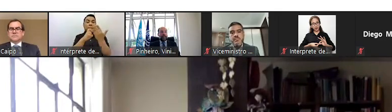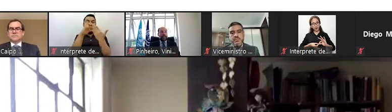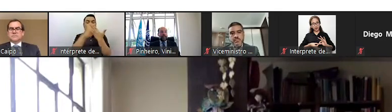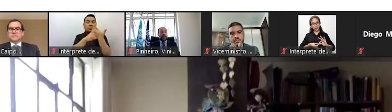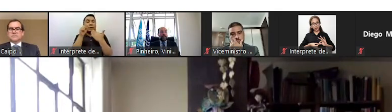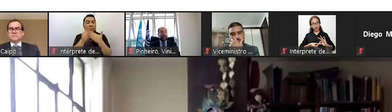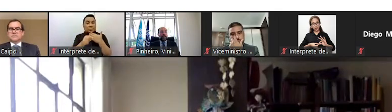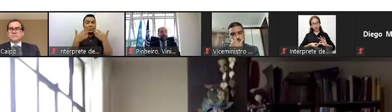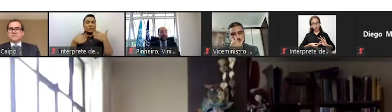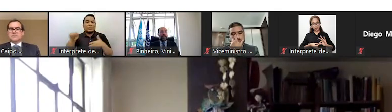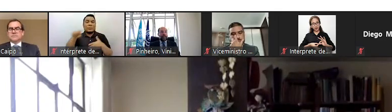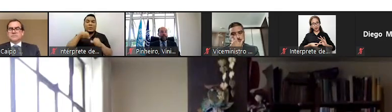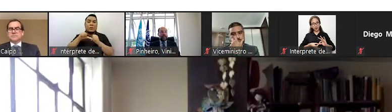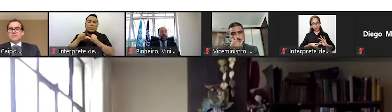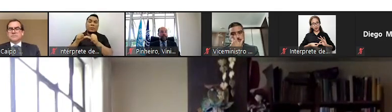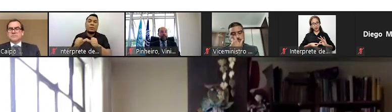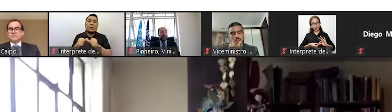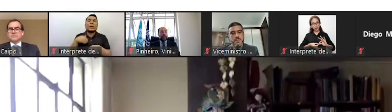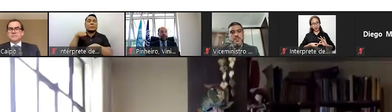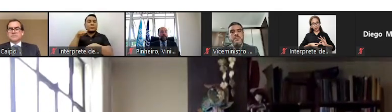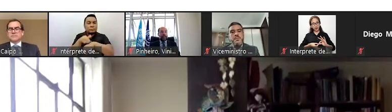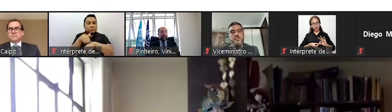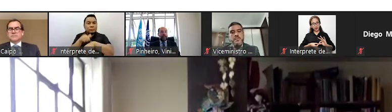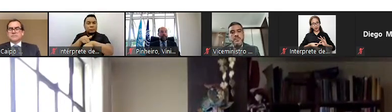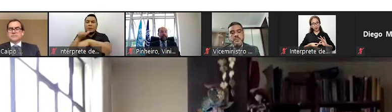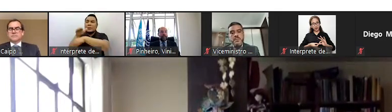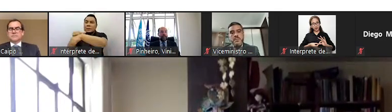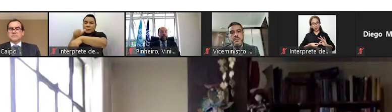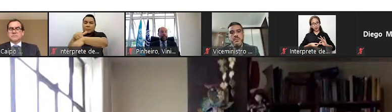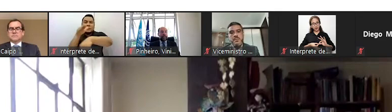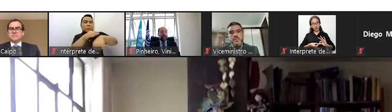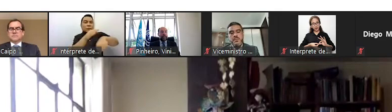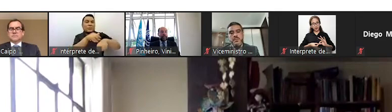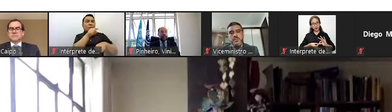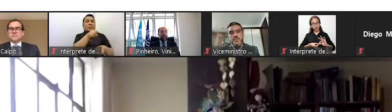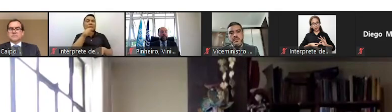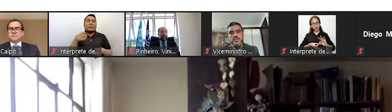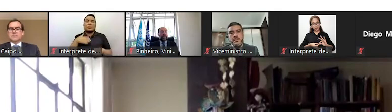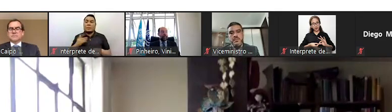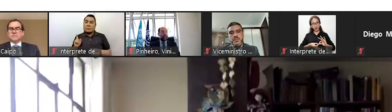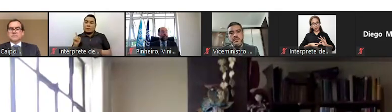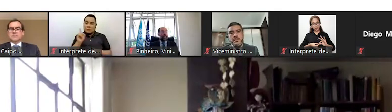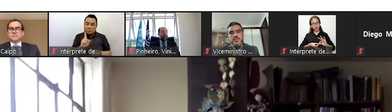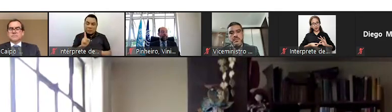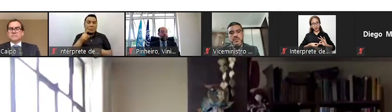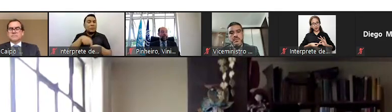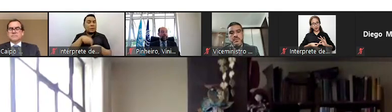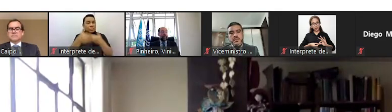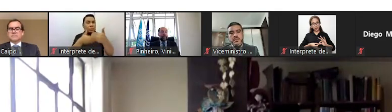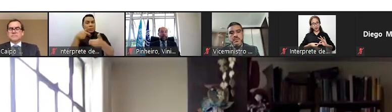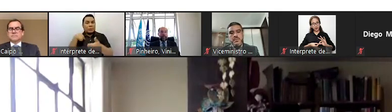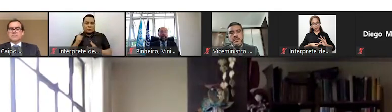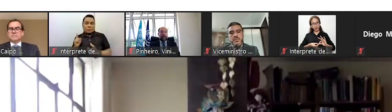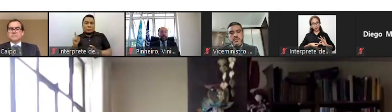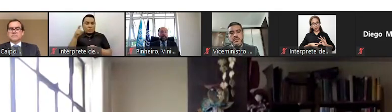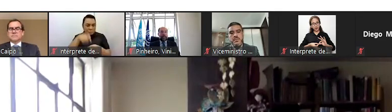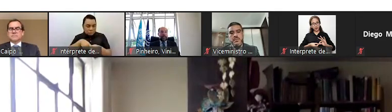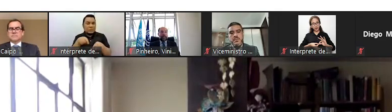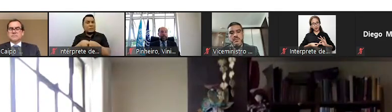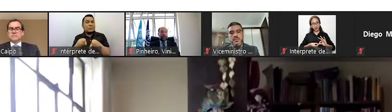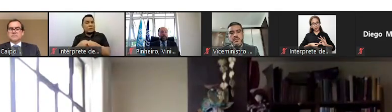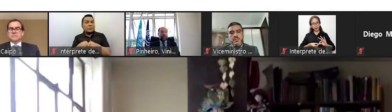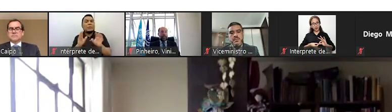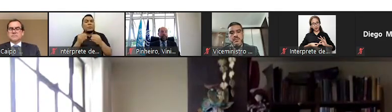now that we see the implementation of this plan we will we will continue to highlight this we will continue to be involved in this process